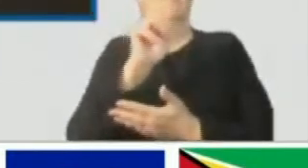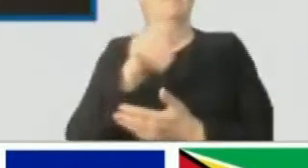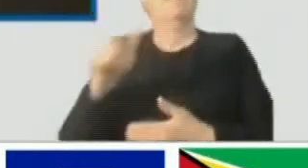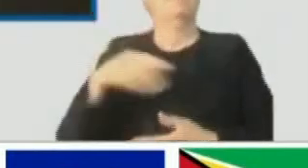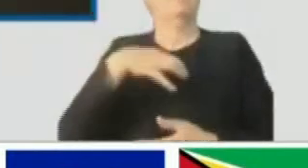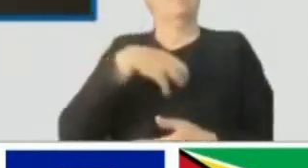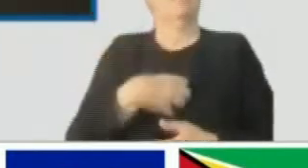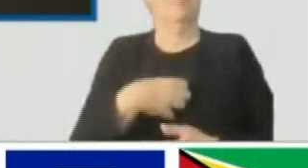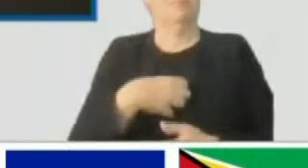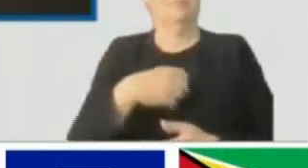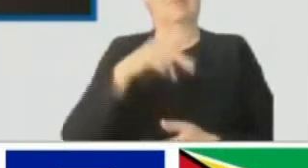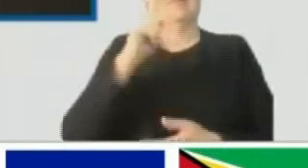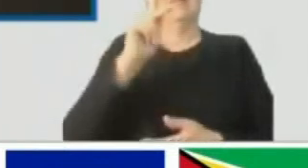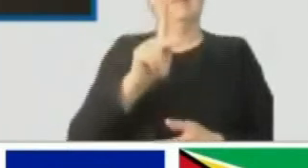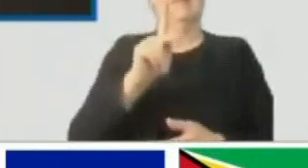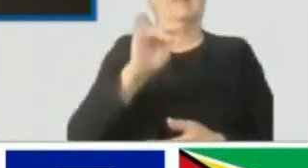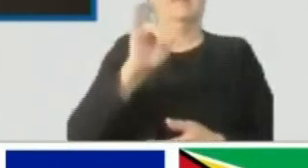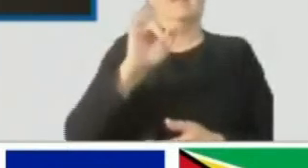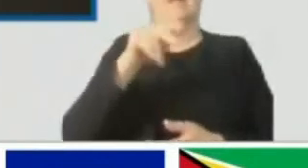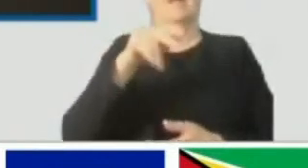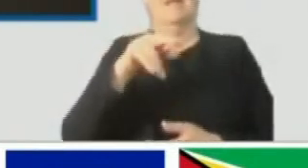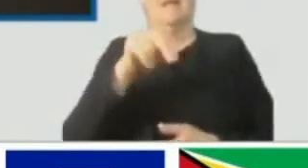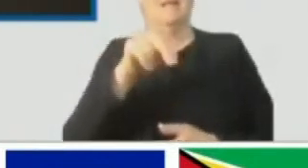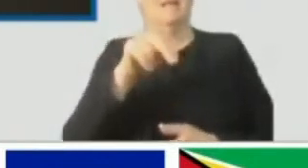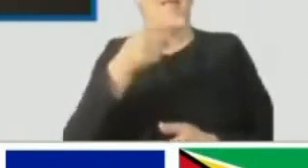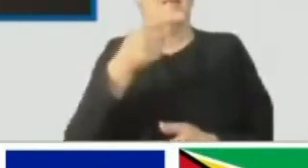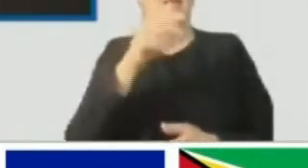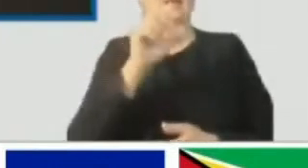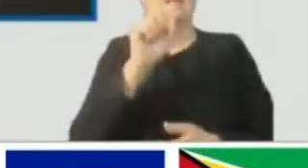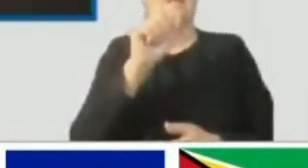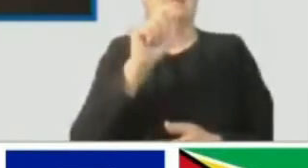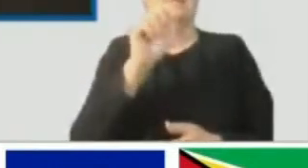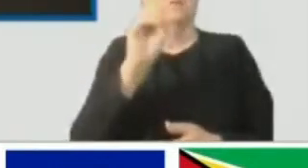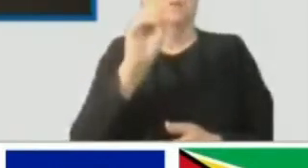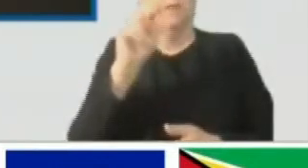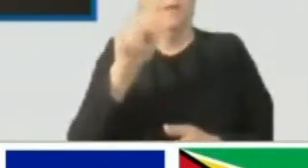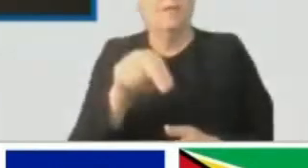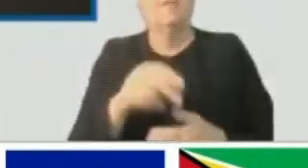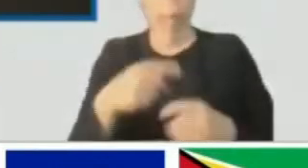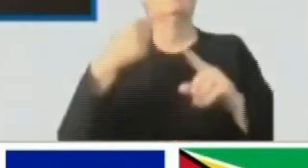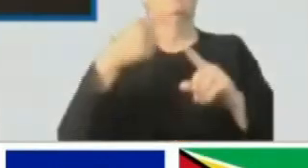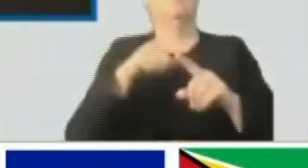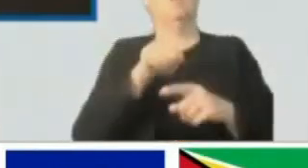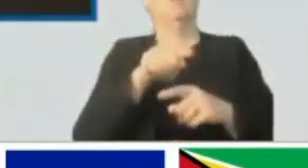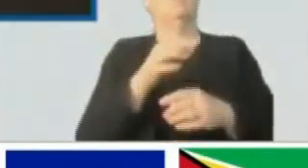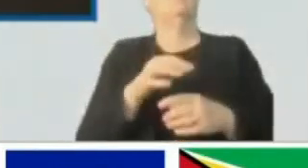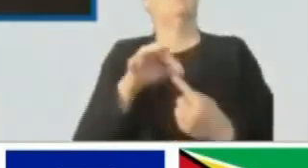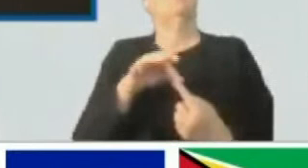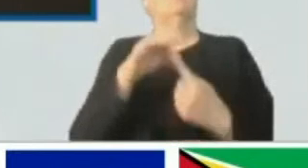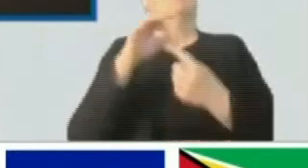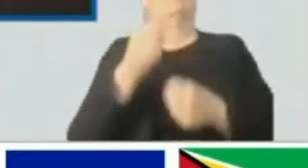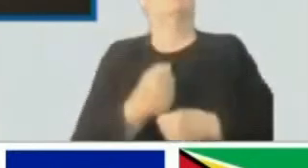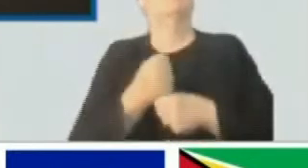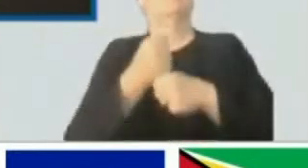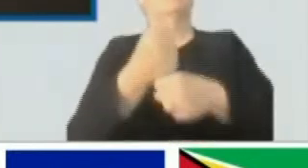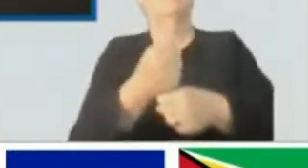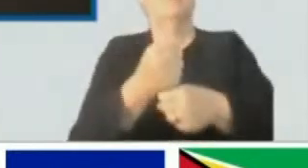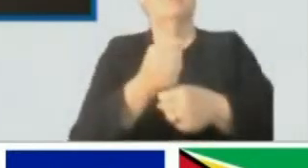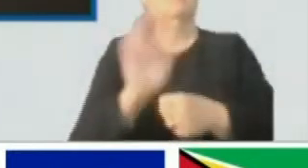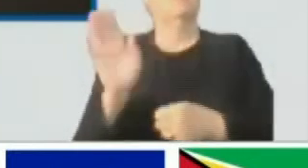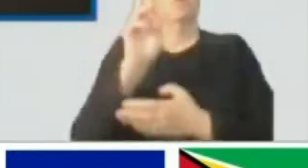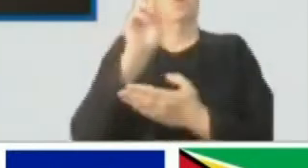Special Representative of the Secretary General for Disaster Risk Reduction, and Head of the United